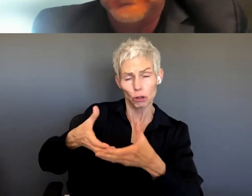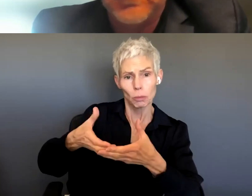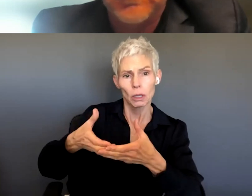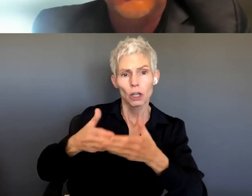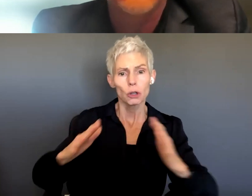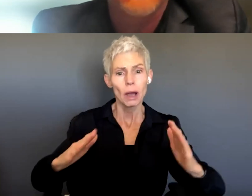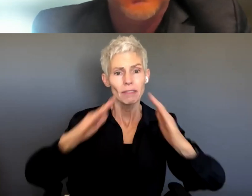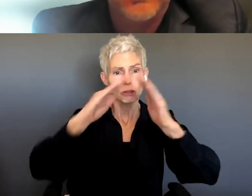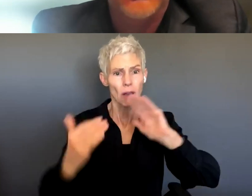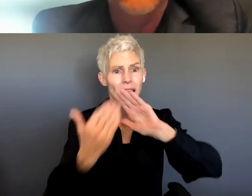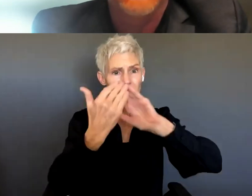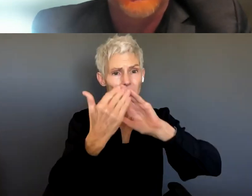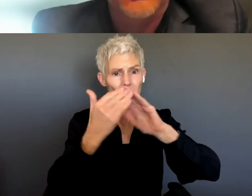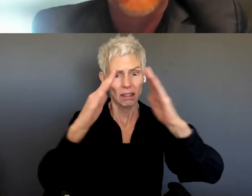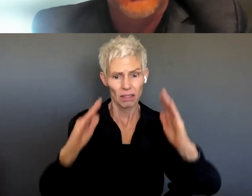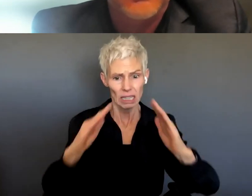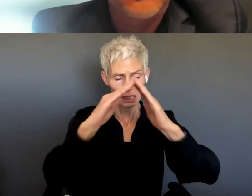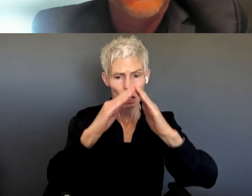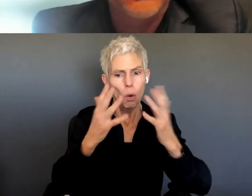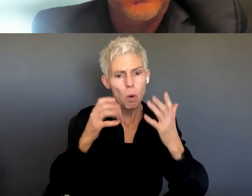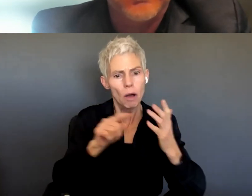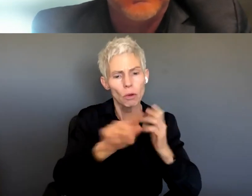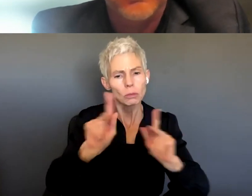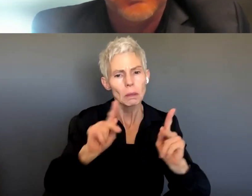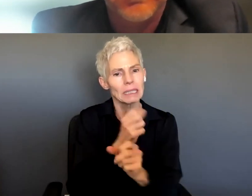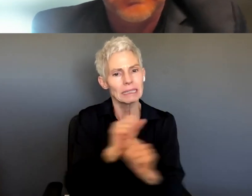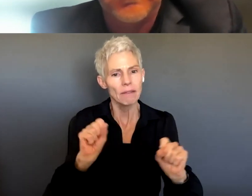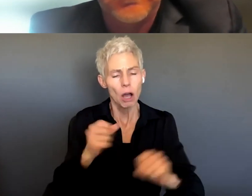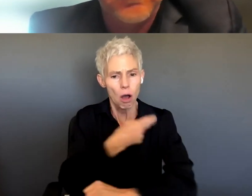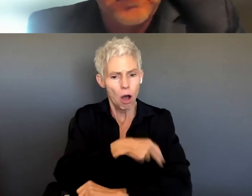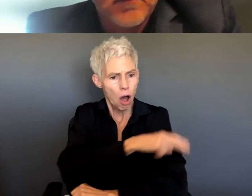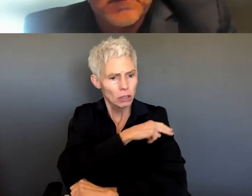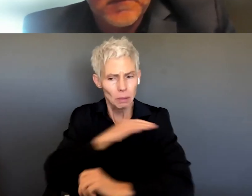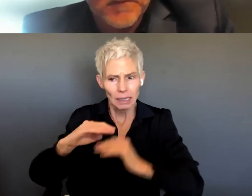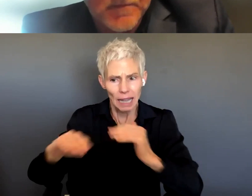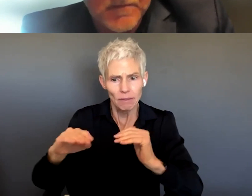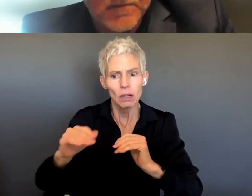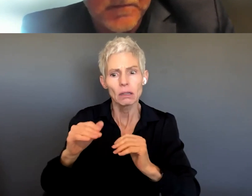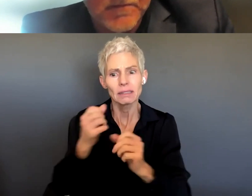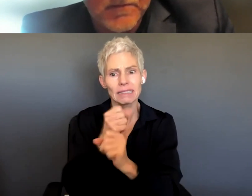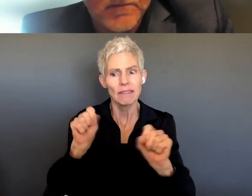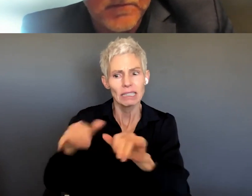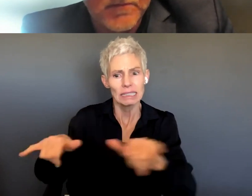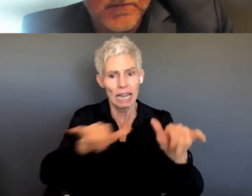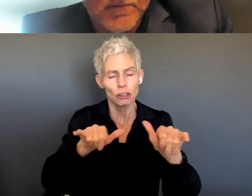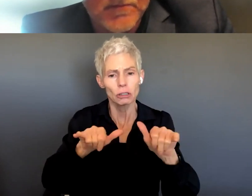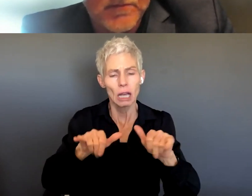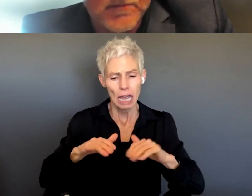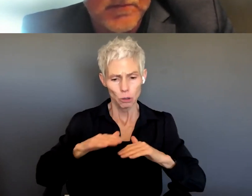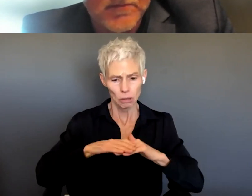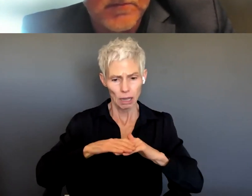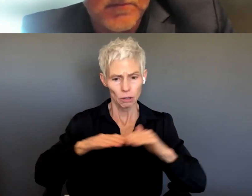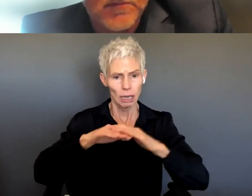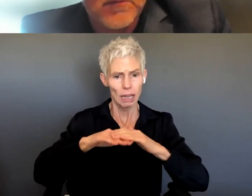Maslow's hierarchy, right? Is keeping people safe, hospital level safety standards for this population. And then you layer on top of that